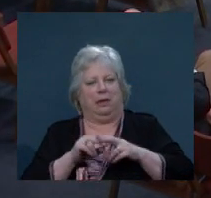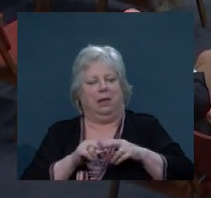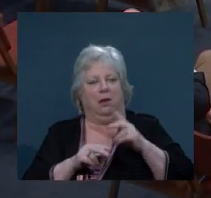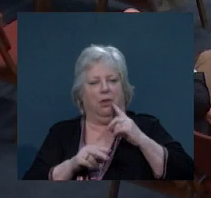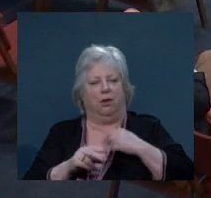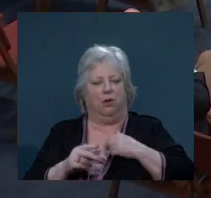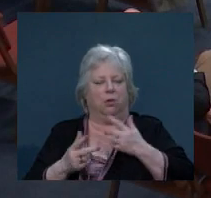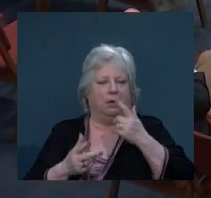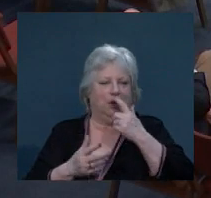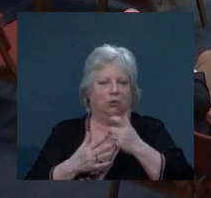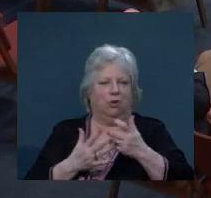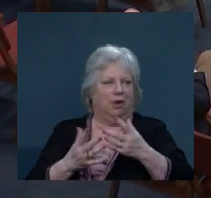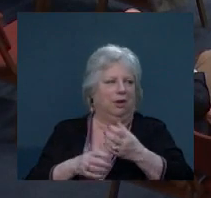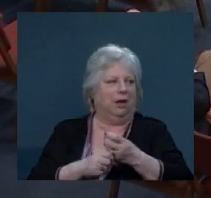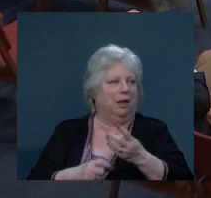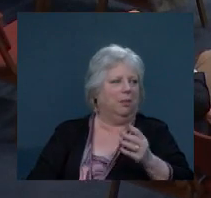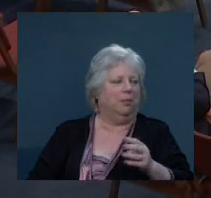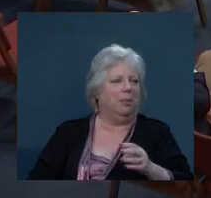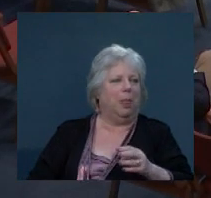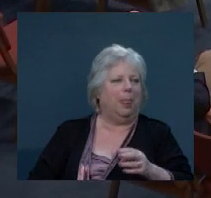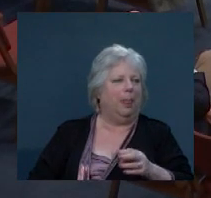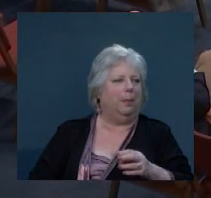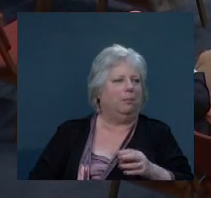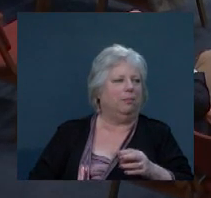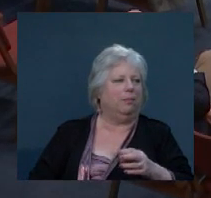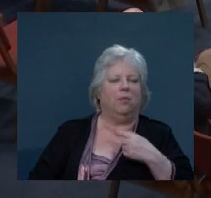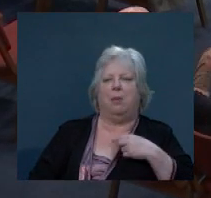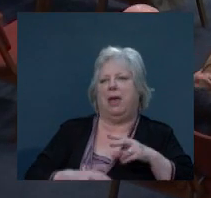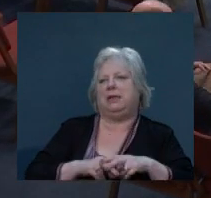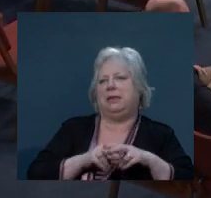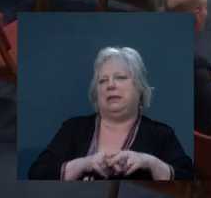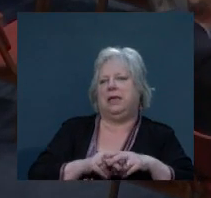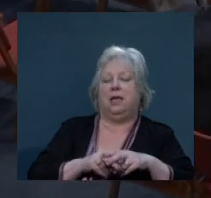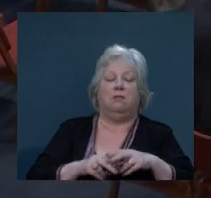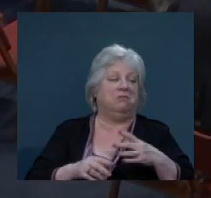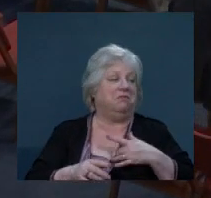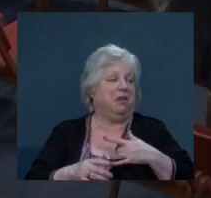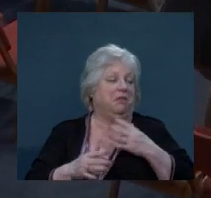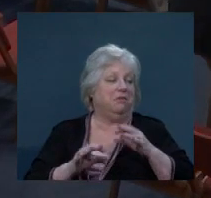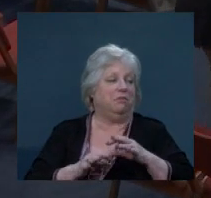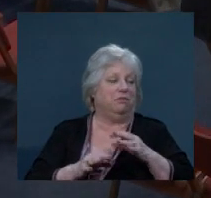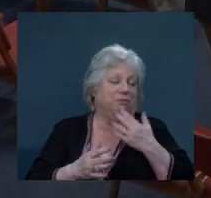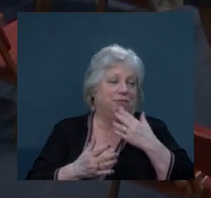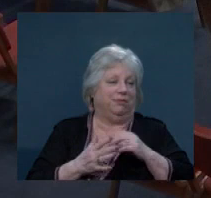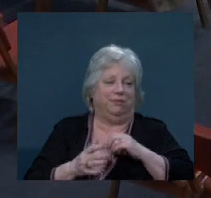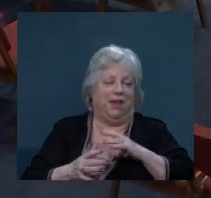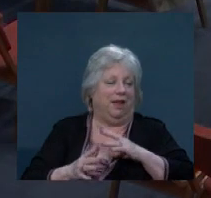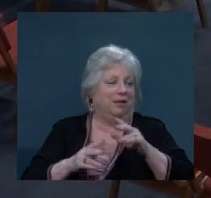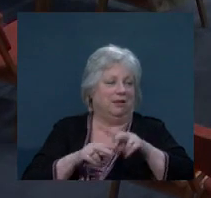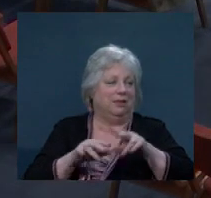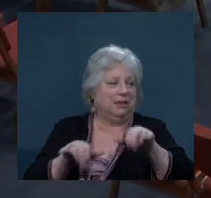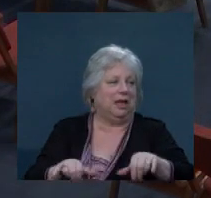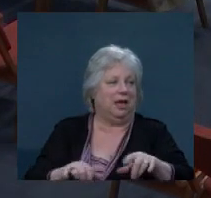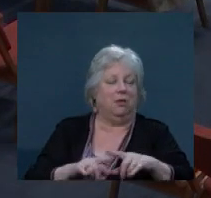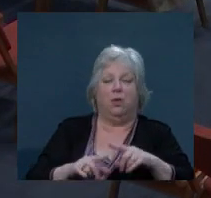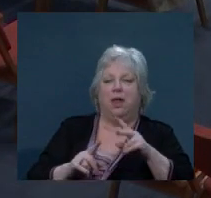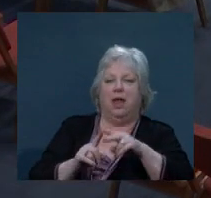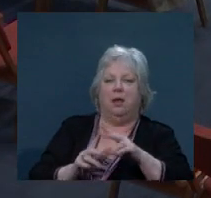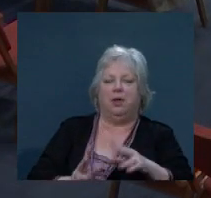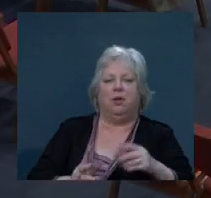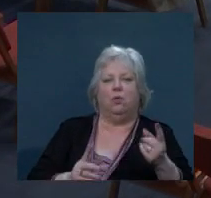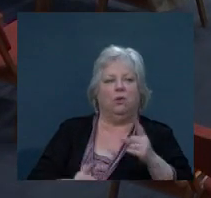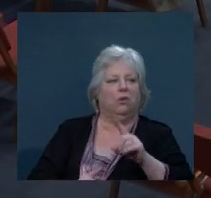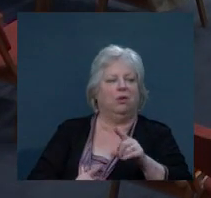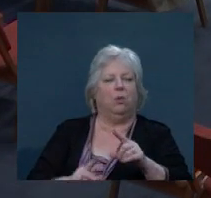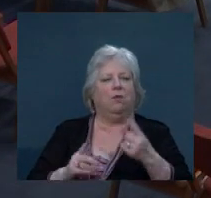might be interested again. Well, feel free, come on. Would the applicant care to address, or we Yes, have sir. one